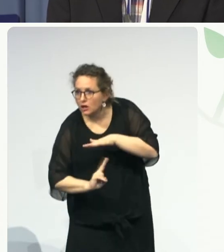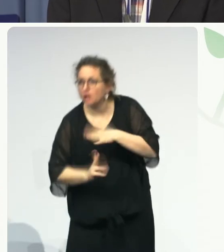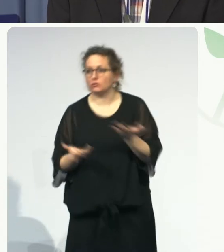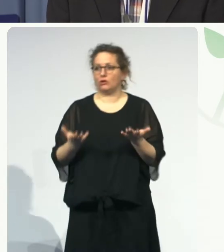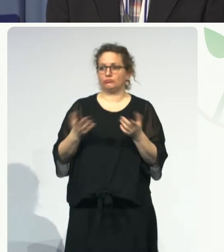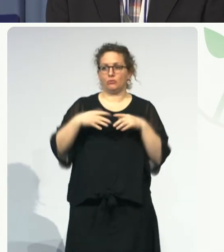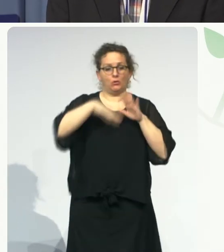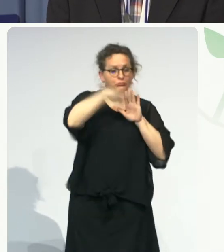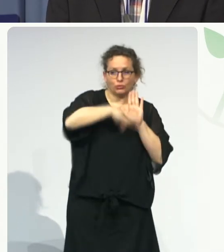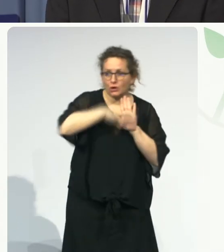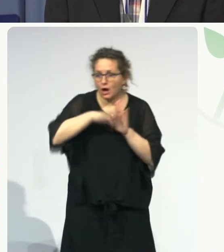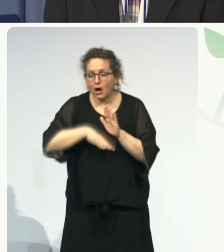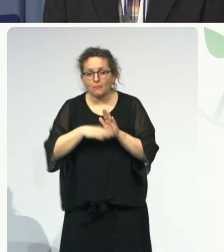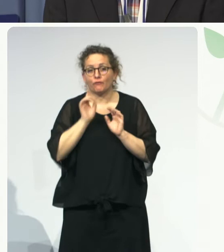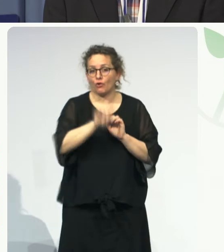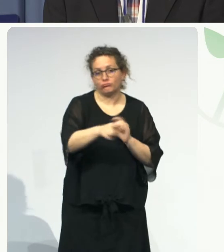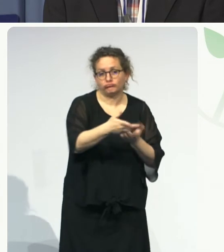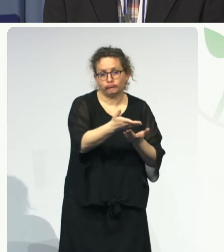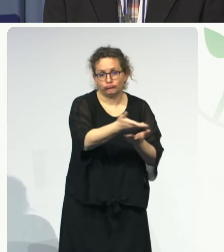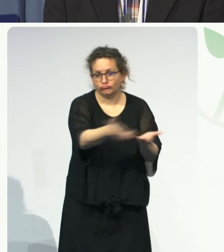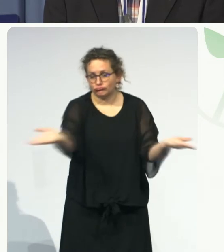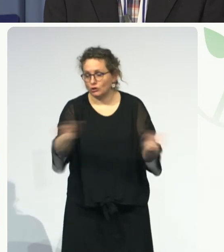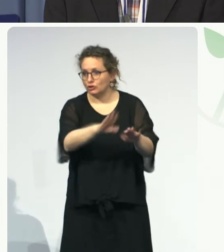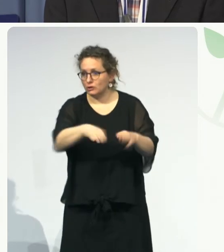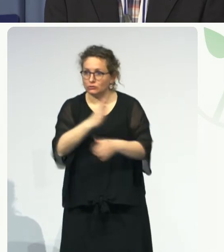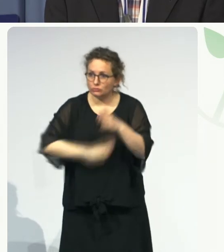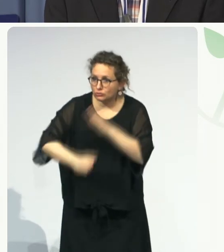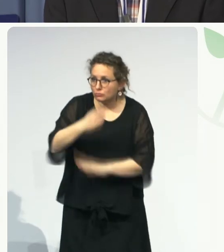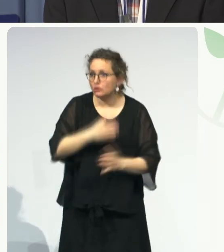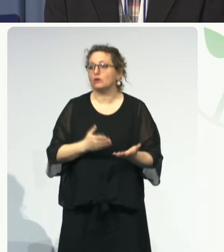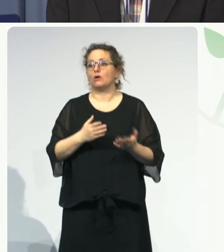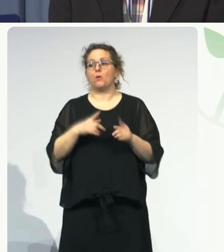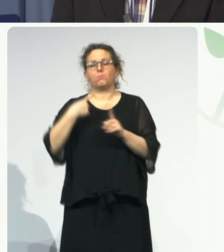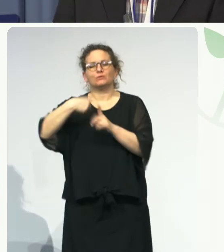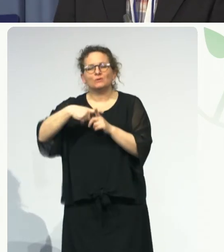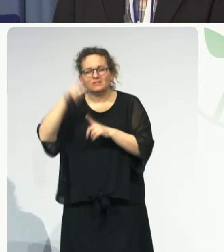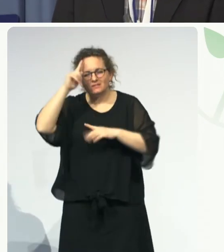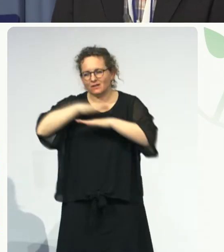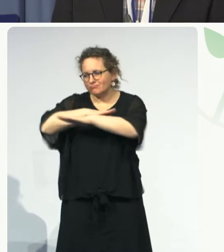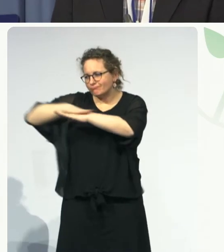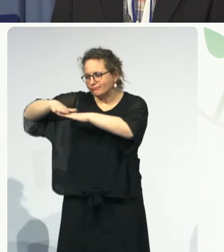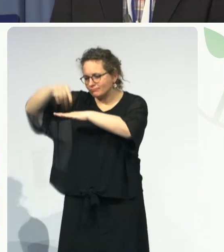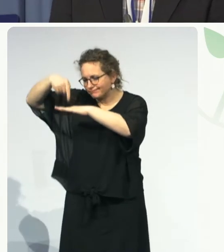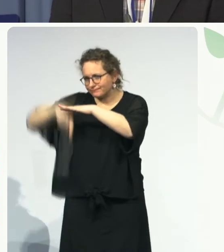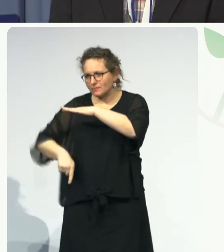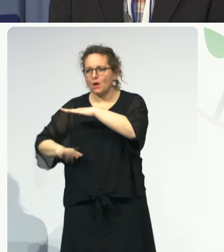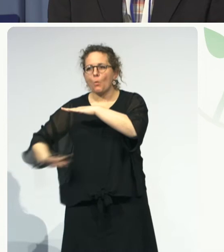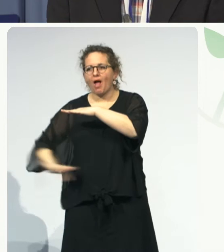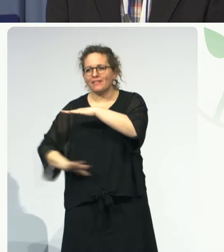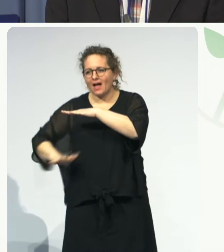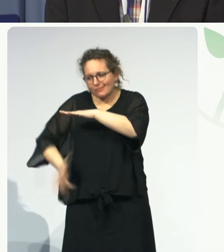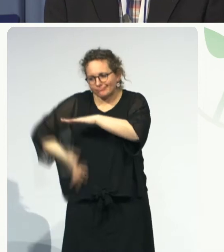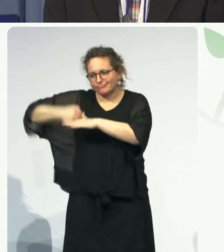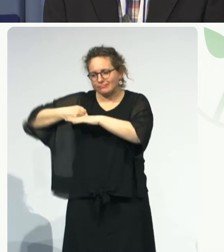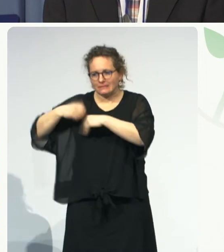with disabilities and water supply programs for communities. We are running